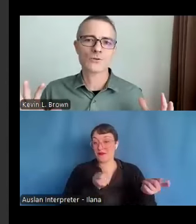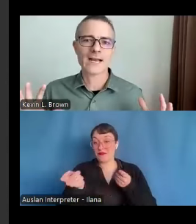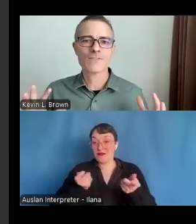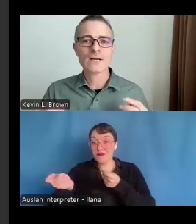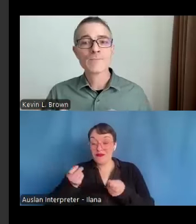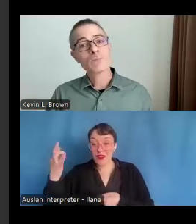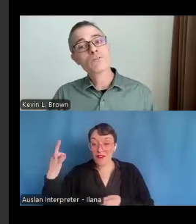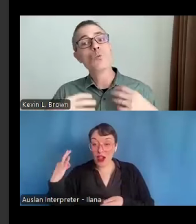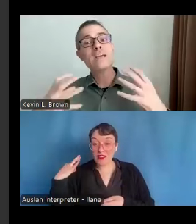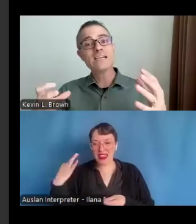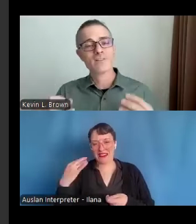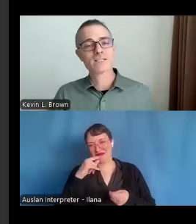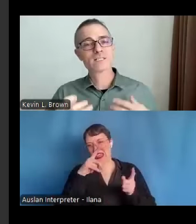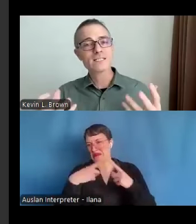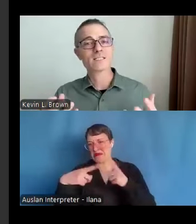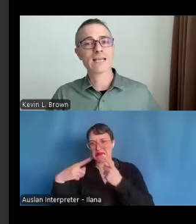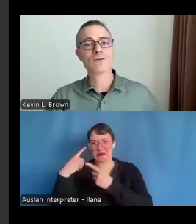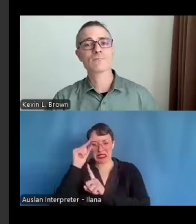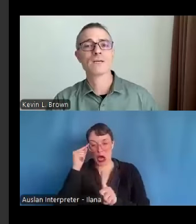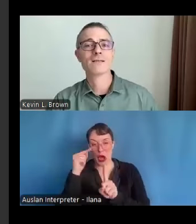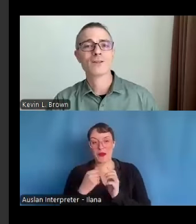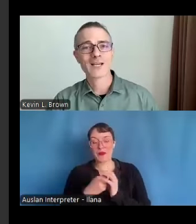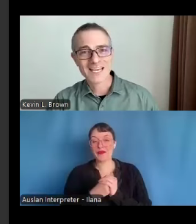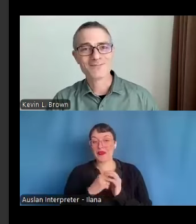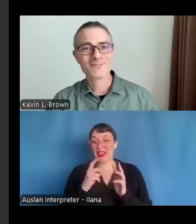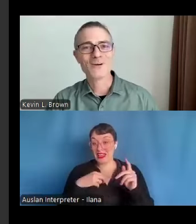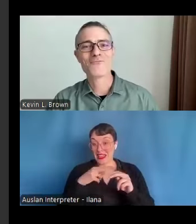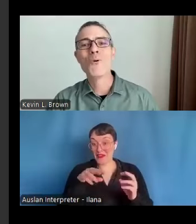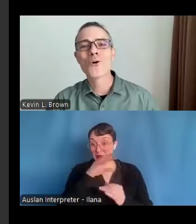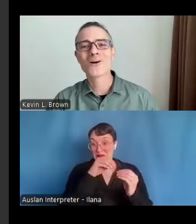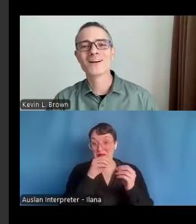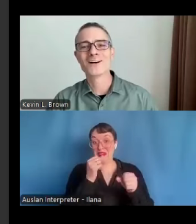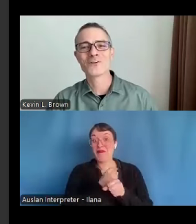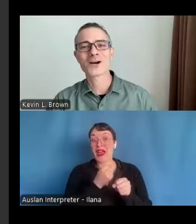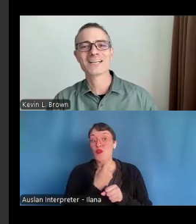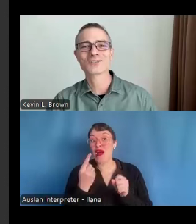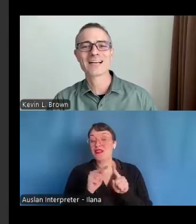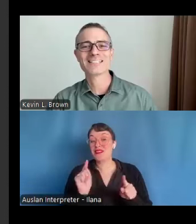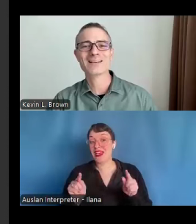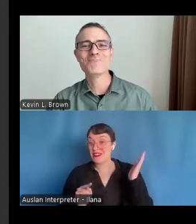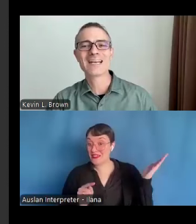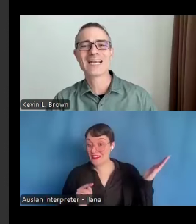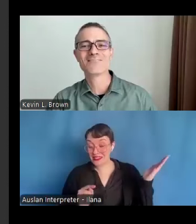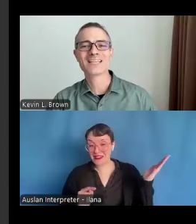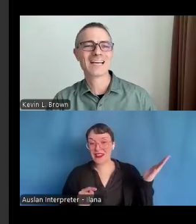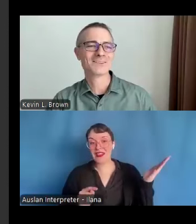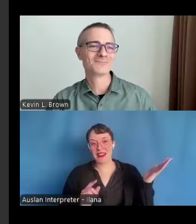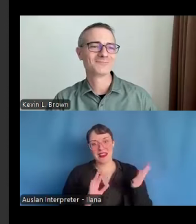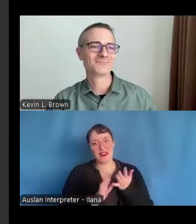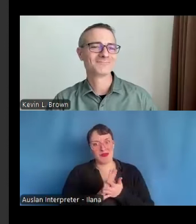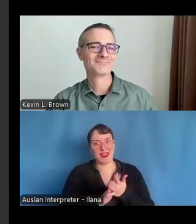goals you can have. But if you weave this sentence together, again, you have more of a marketing strategy than many have